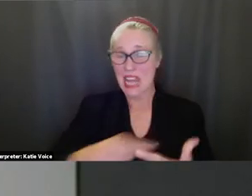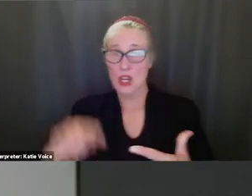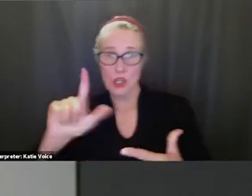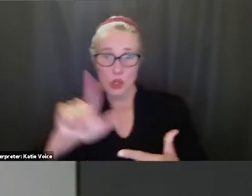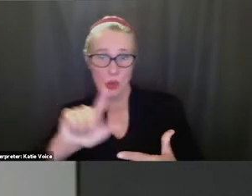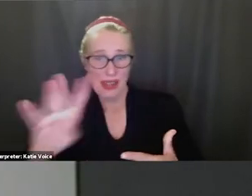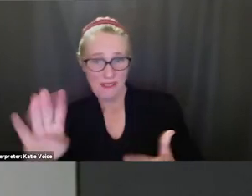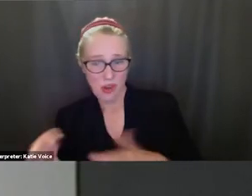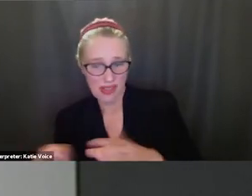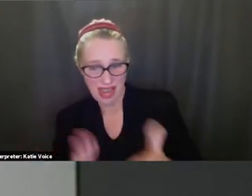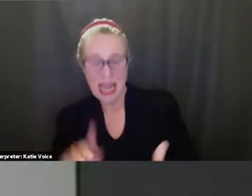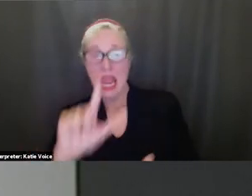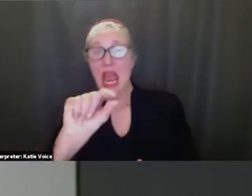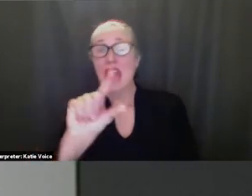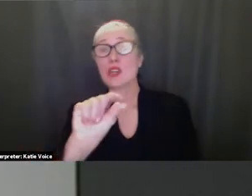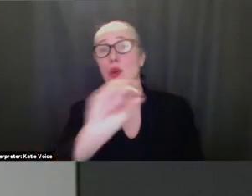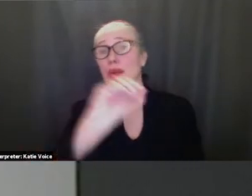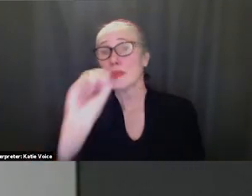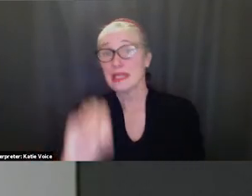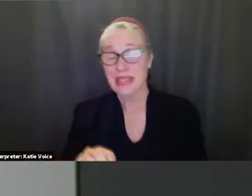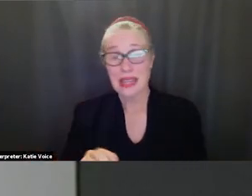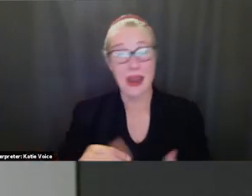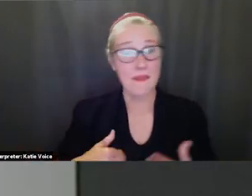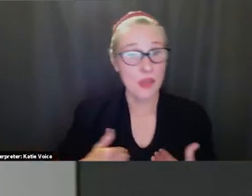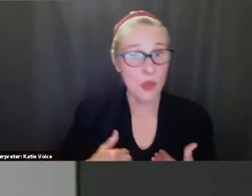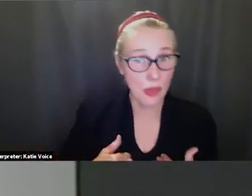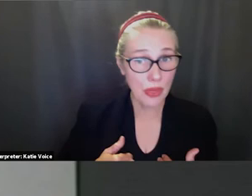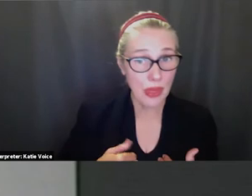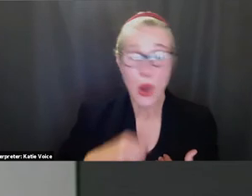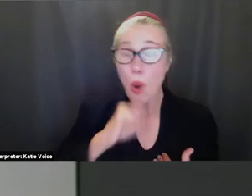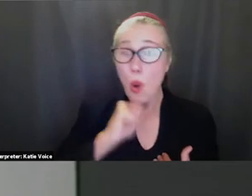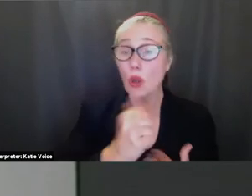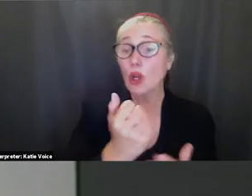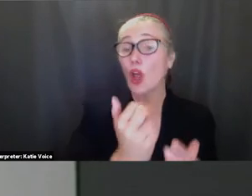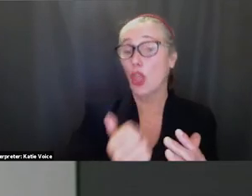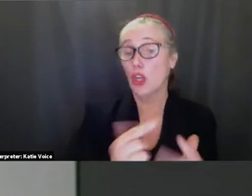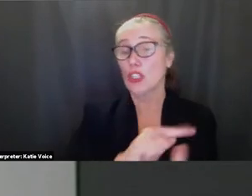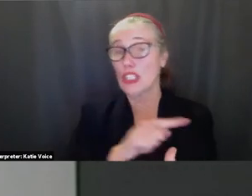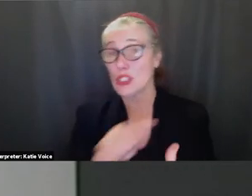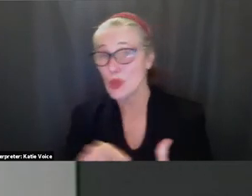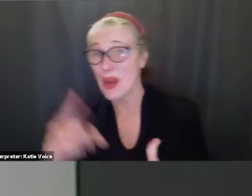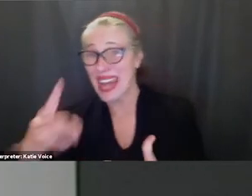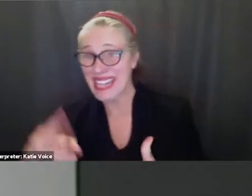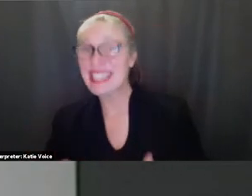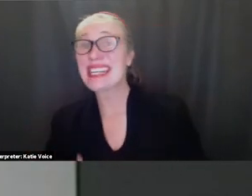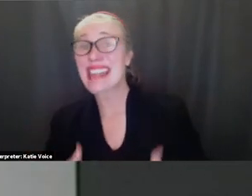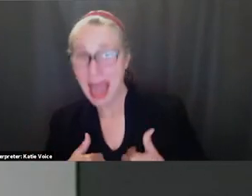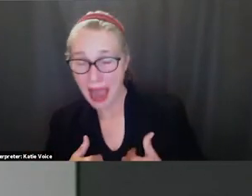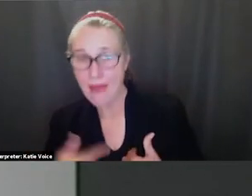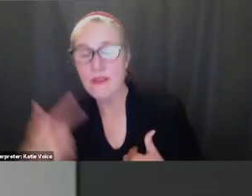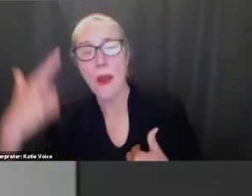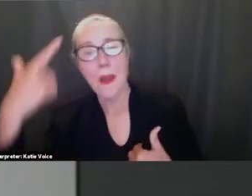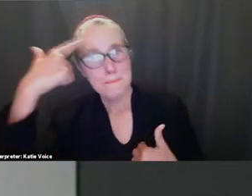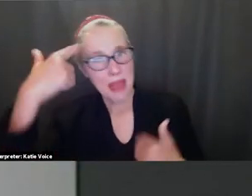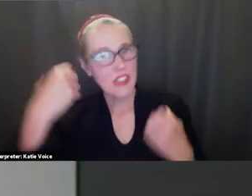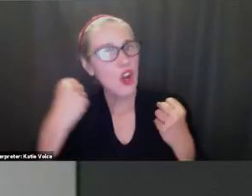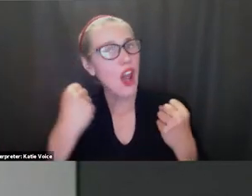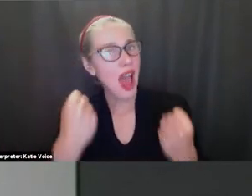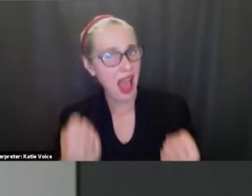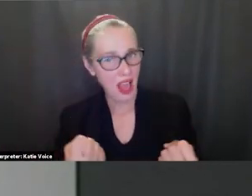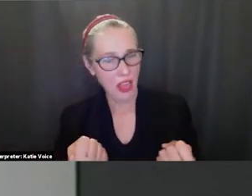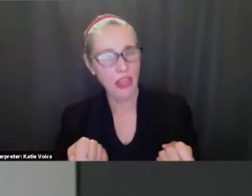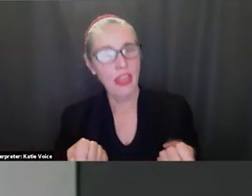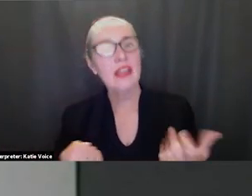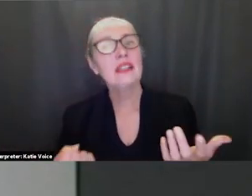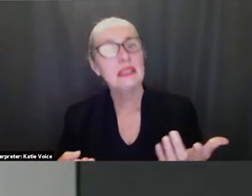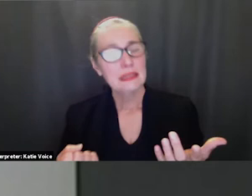youth ages 13 to 18 live with a mental health condition this is why it is imperative that we have